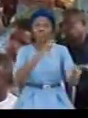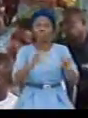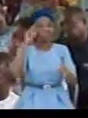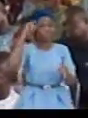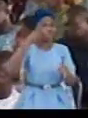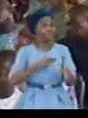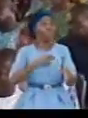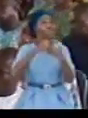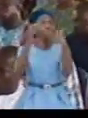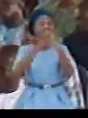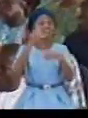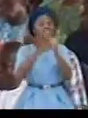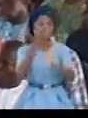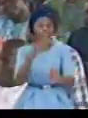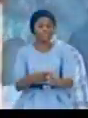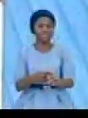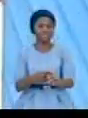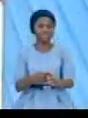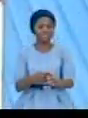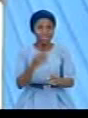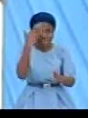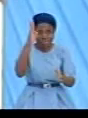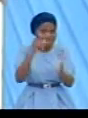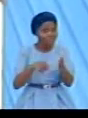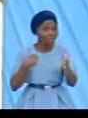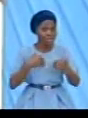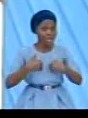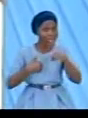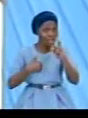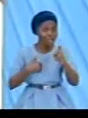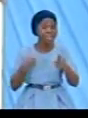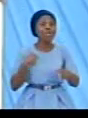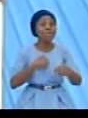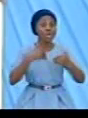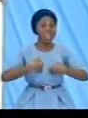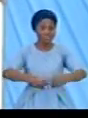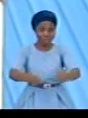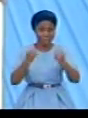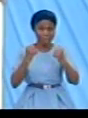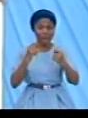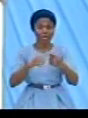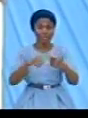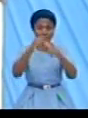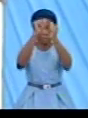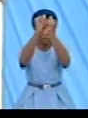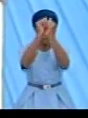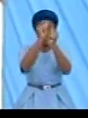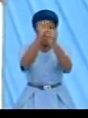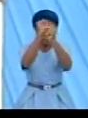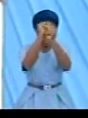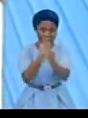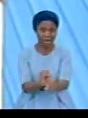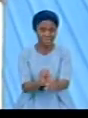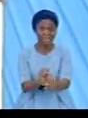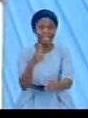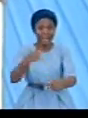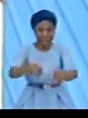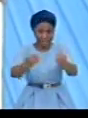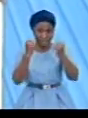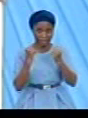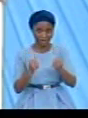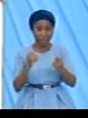power to bind and to loose. And that enemy of yours, and that enemy that is running after your life and after